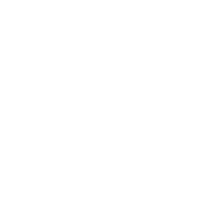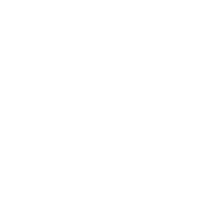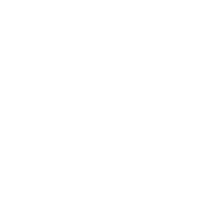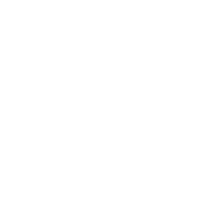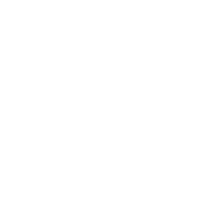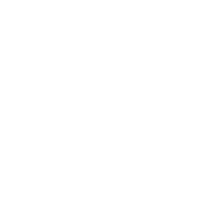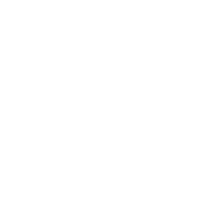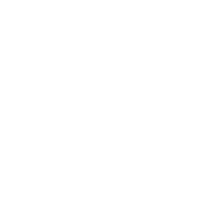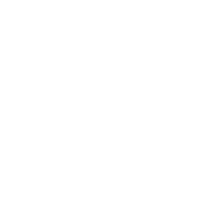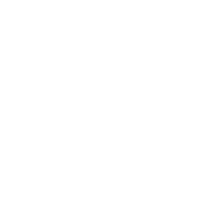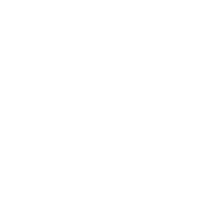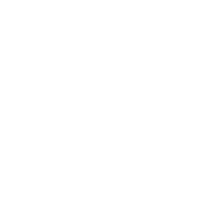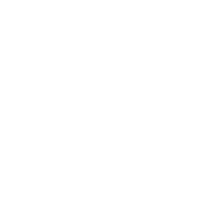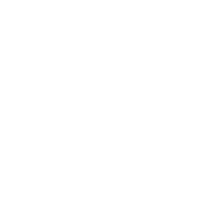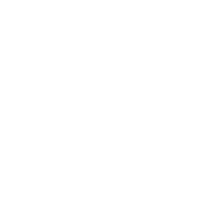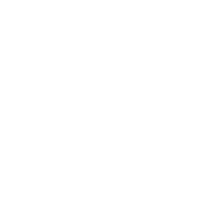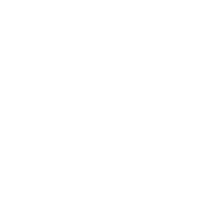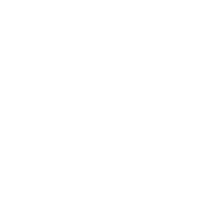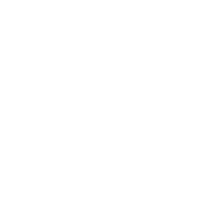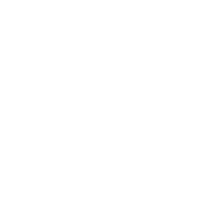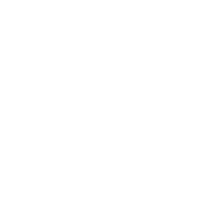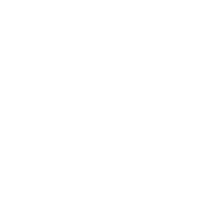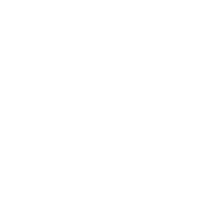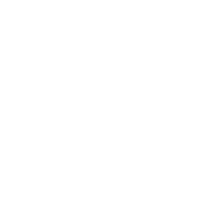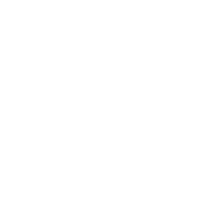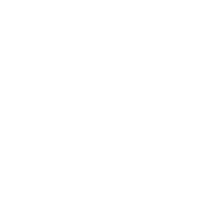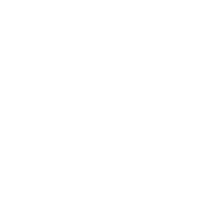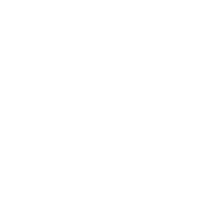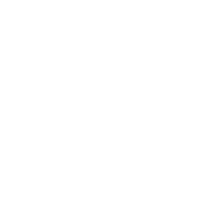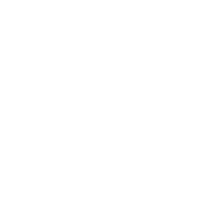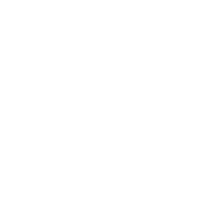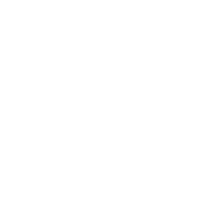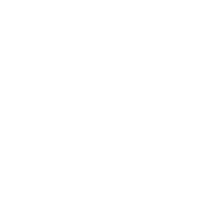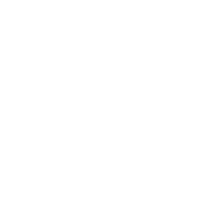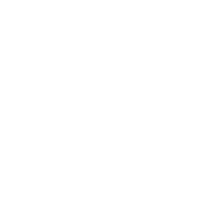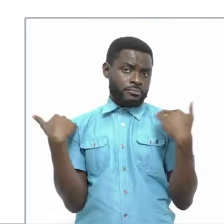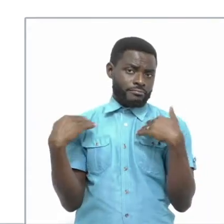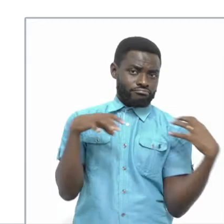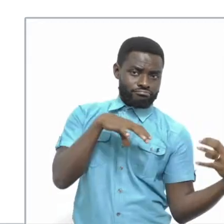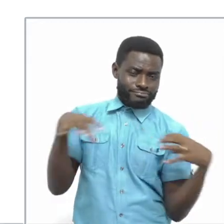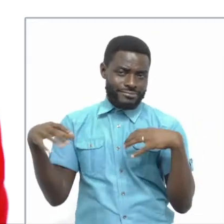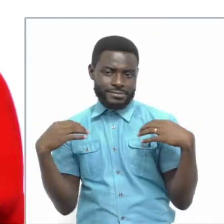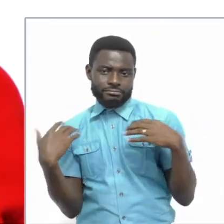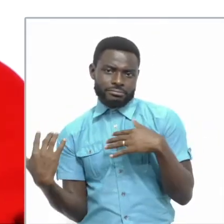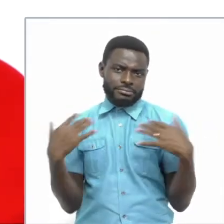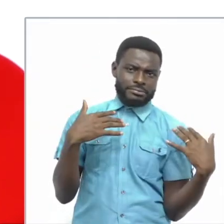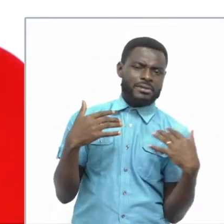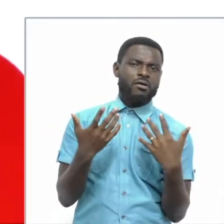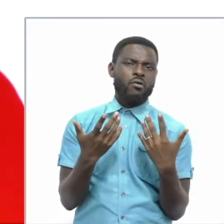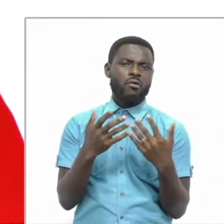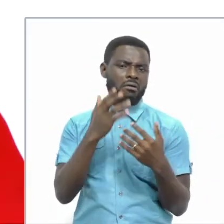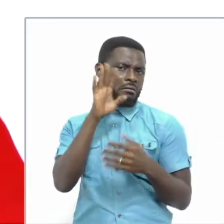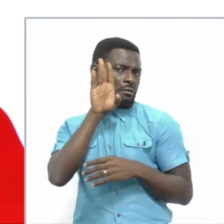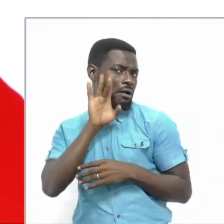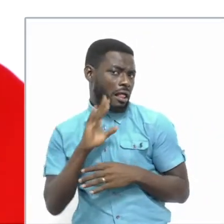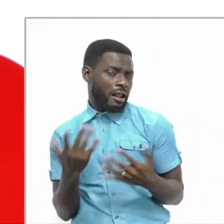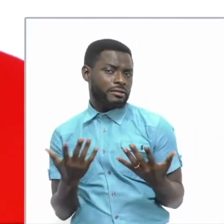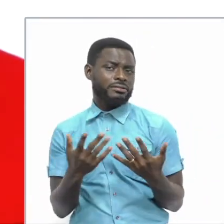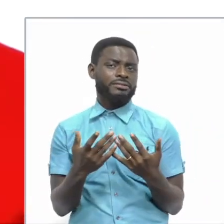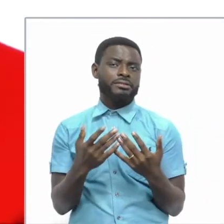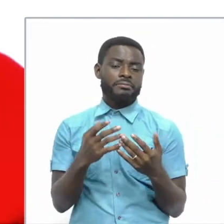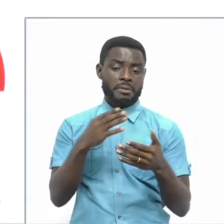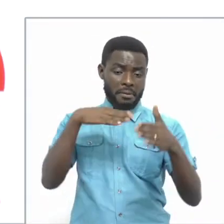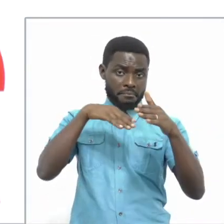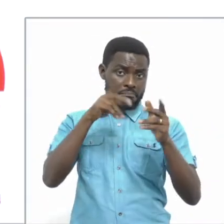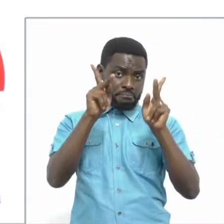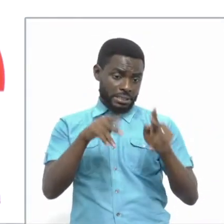or non-verbal. So those are the silent ones, the body language, the colors, the perfume somebody uses to